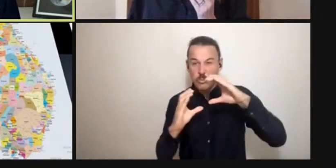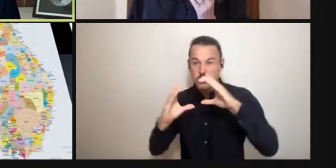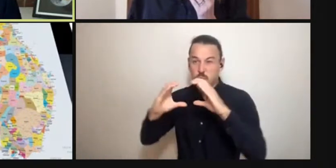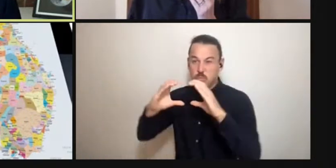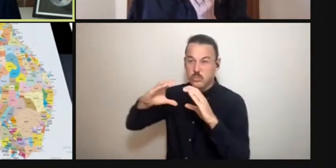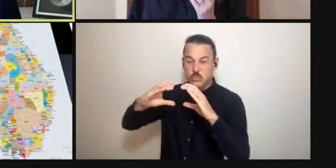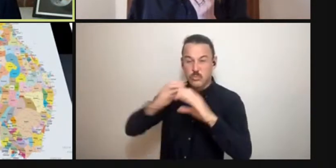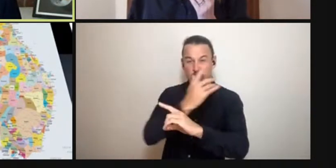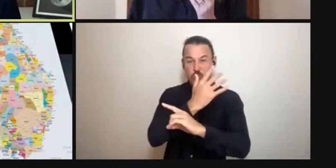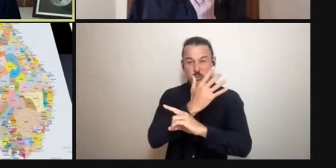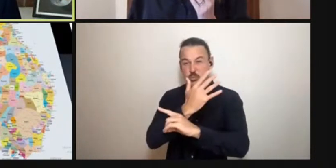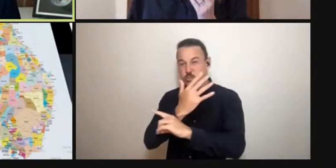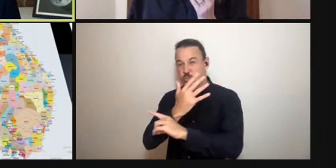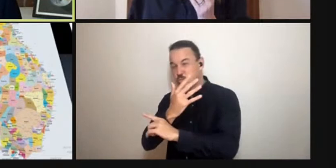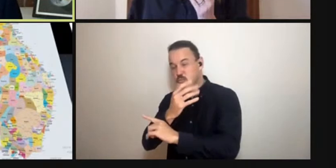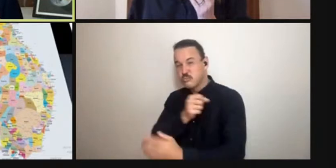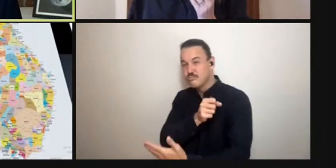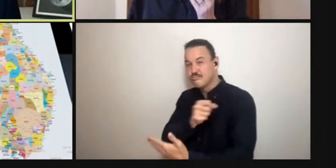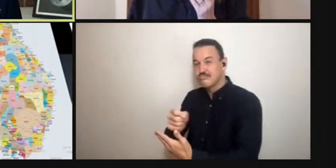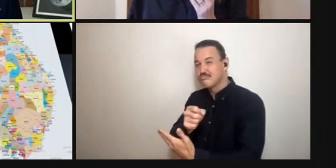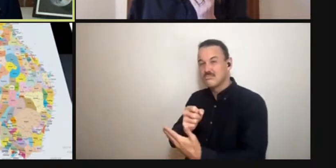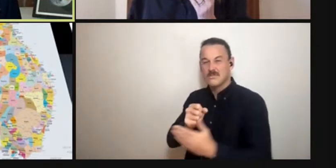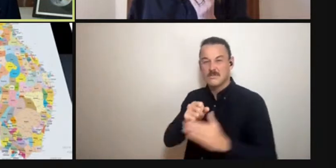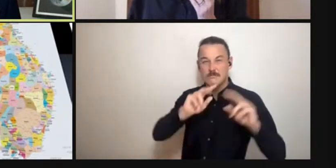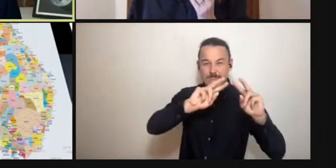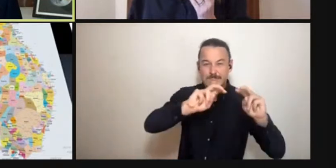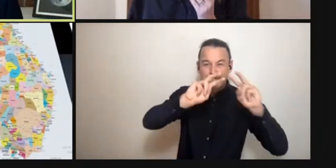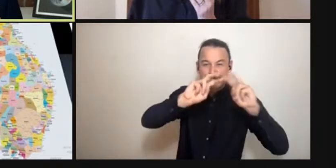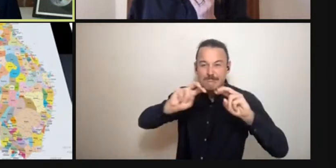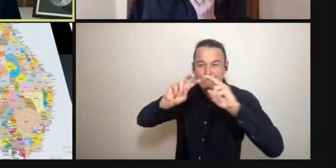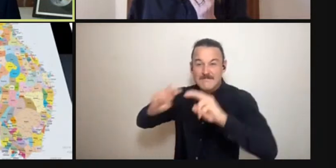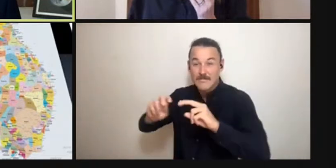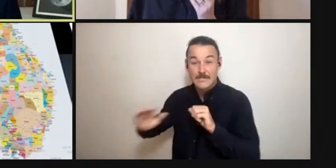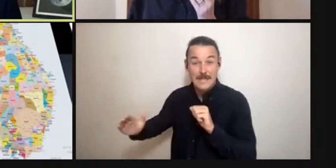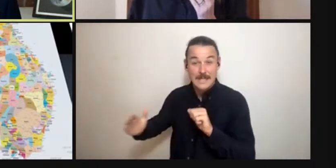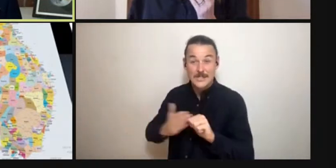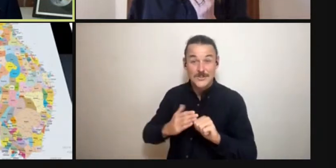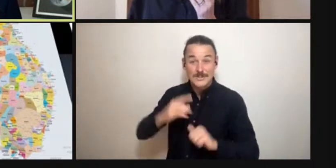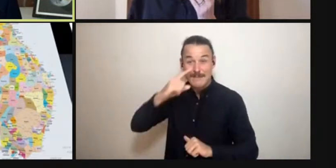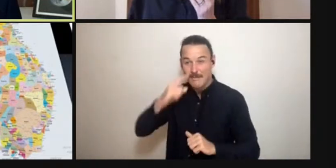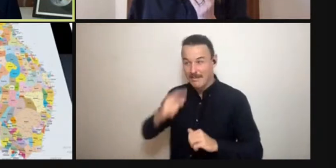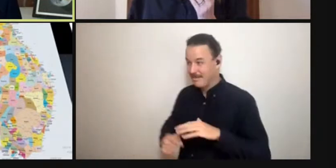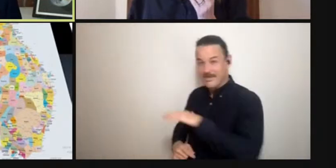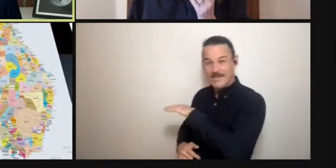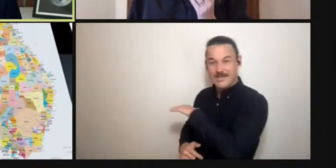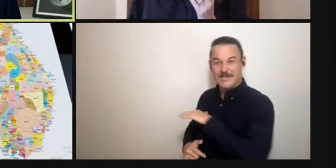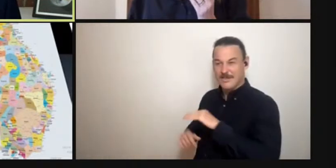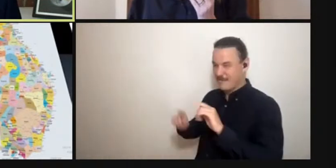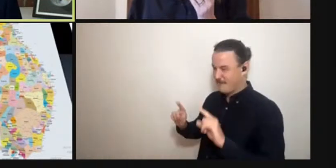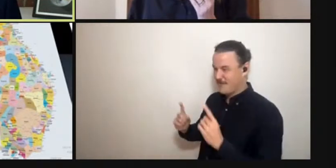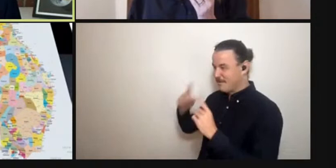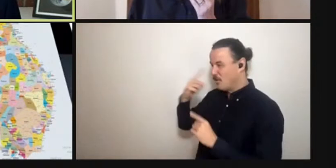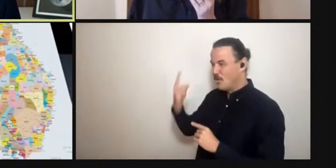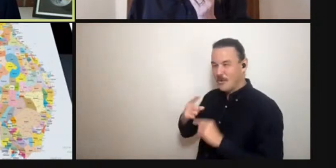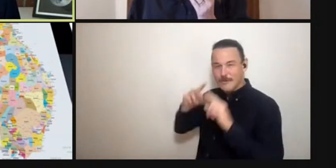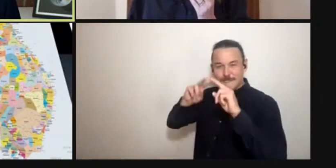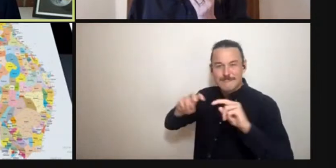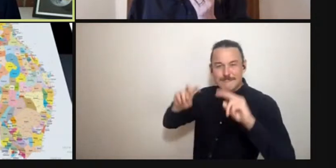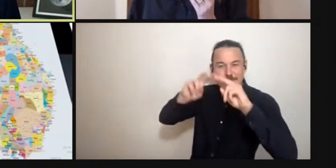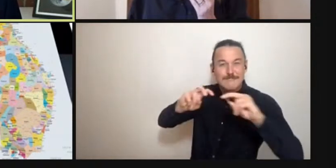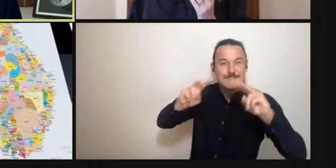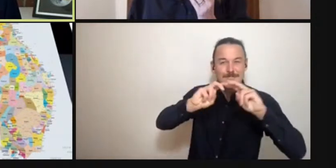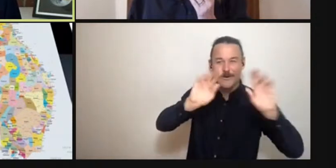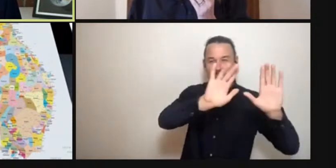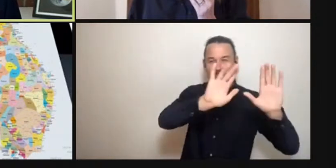ways, the indigenous groups really were the first astronomers, and their extraordinary legacy of knowledge continues to this